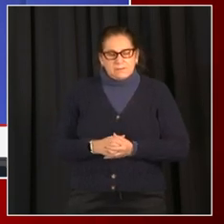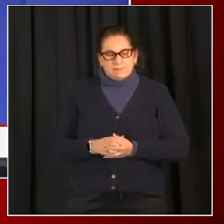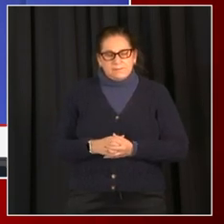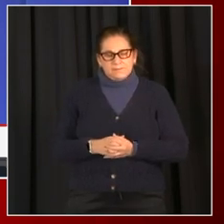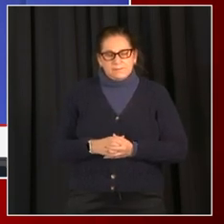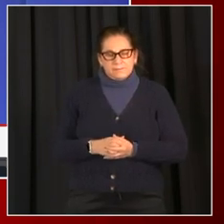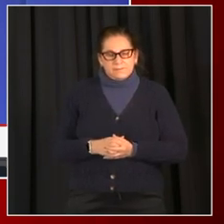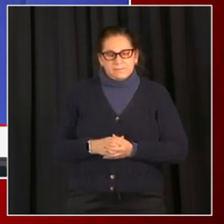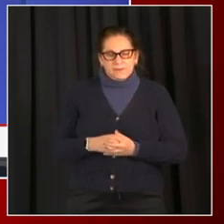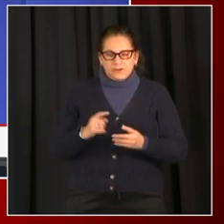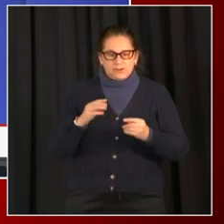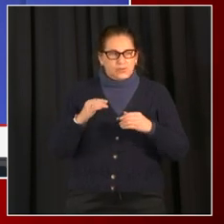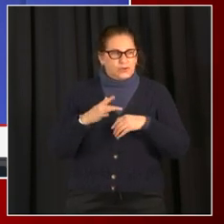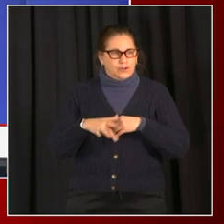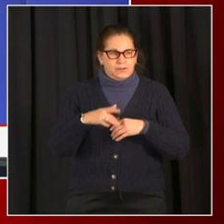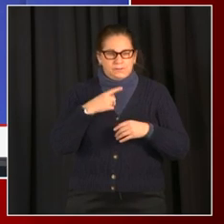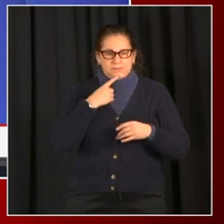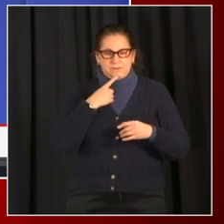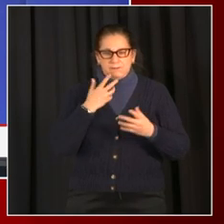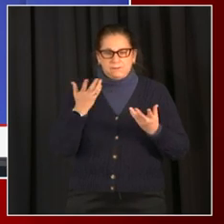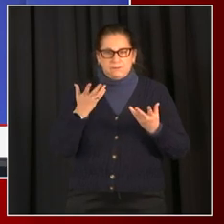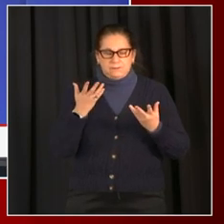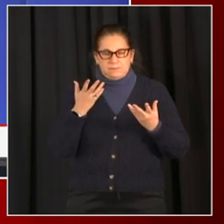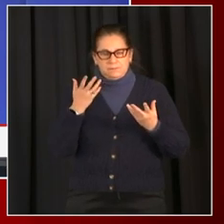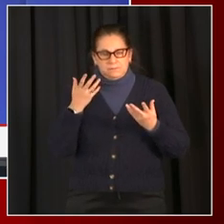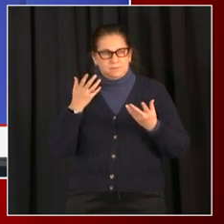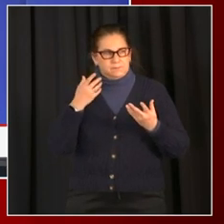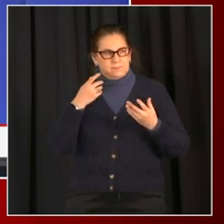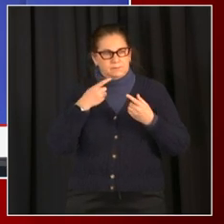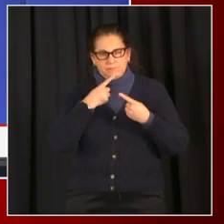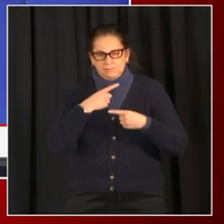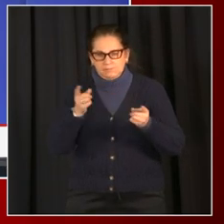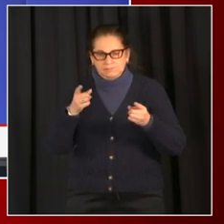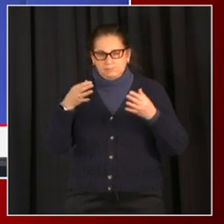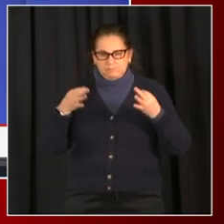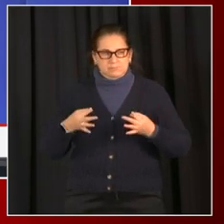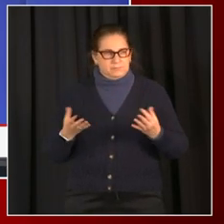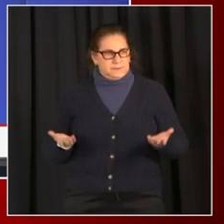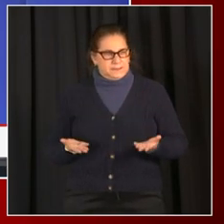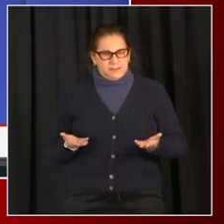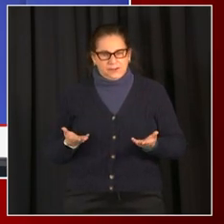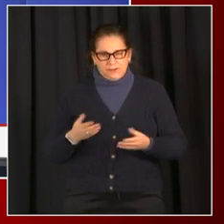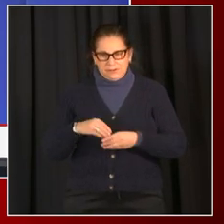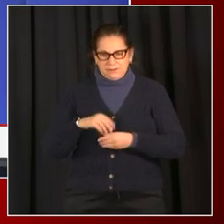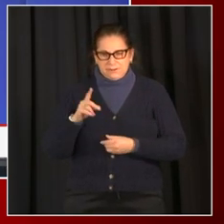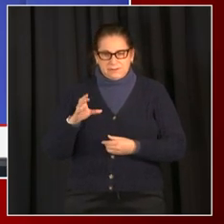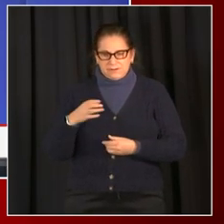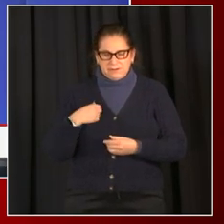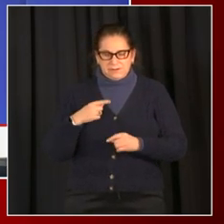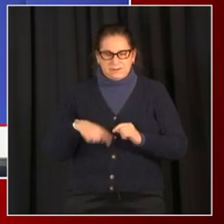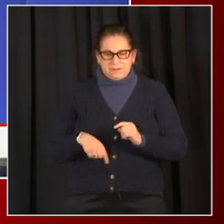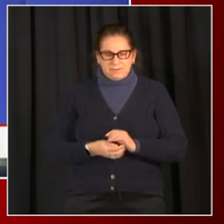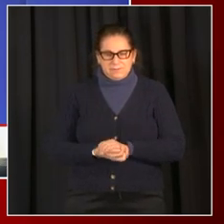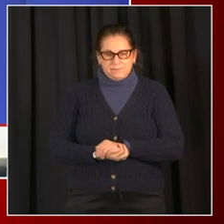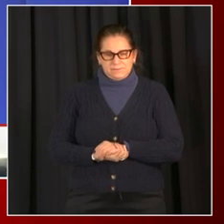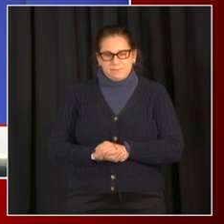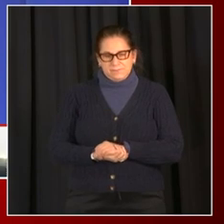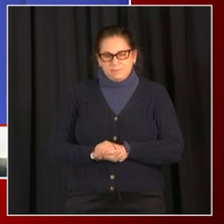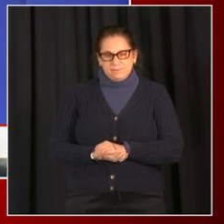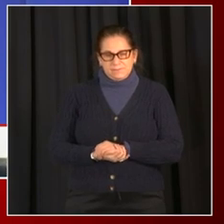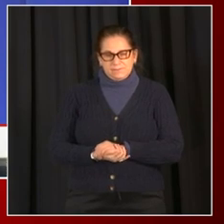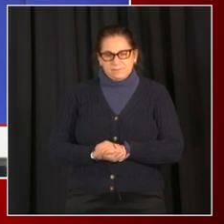early to say confidently or thoughtfully anything about this virus. What we do know is that we currently have